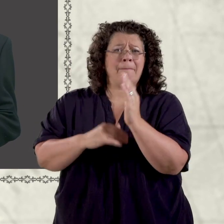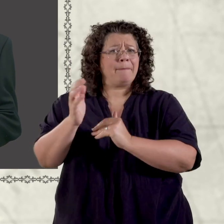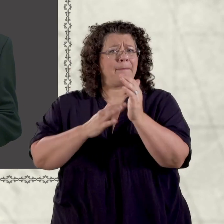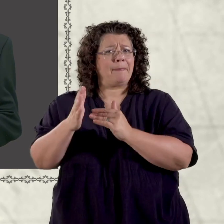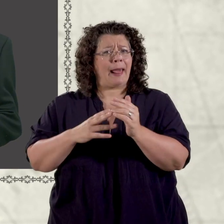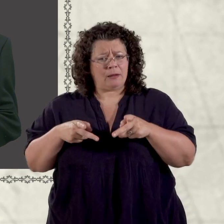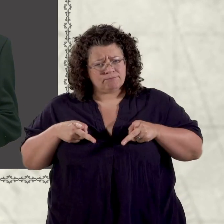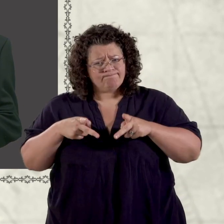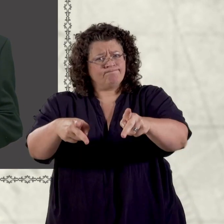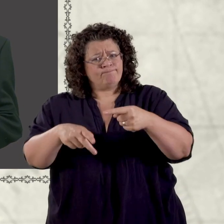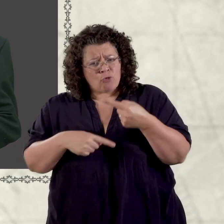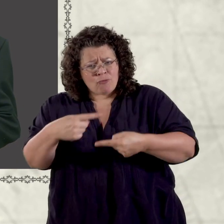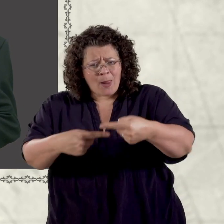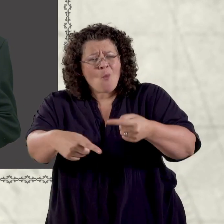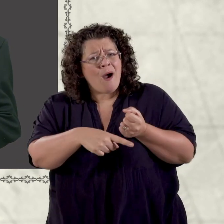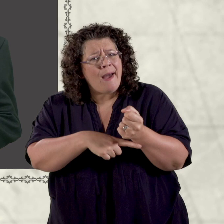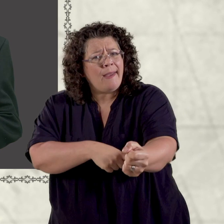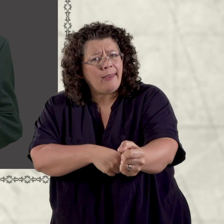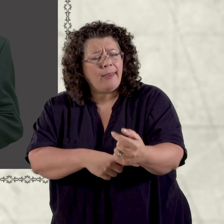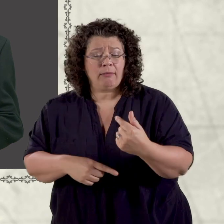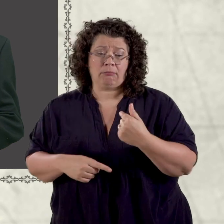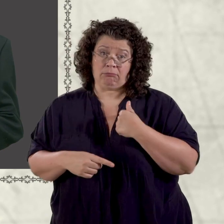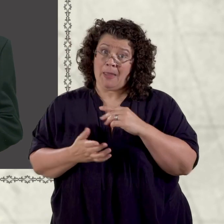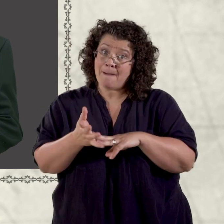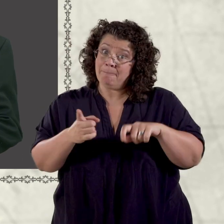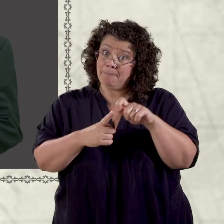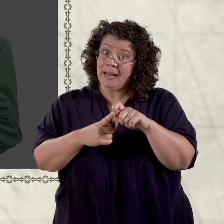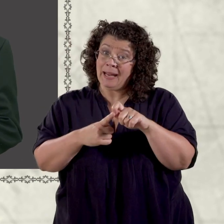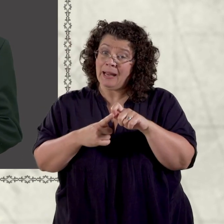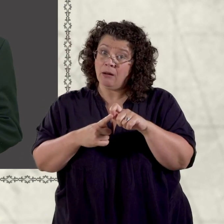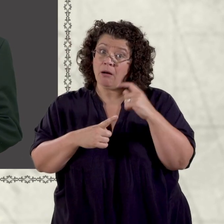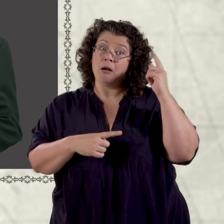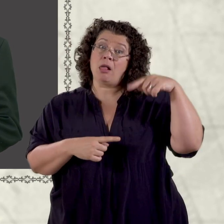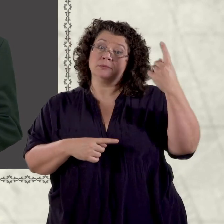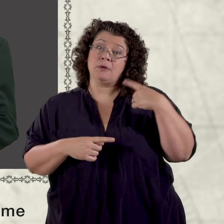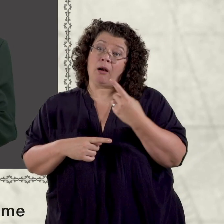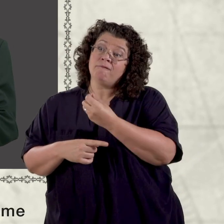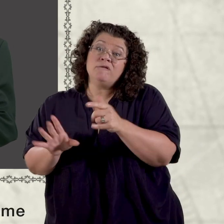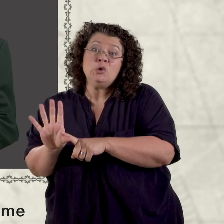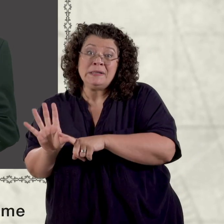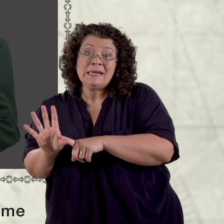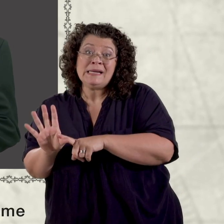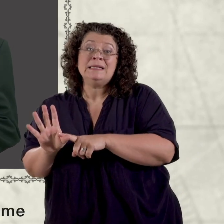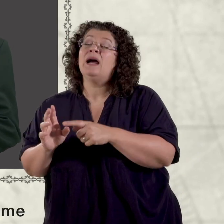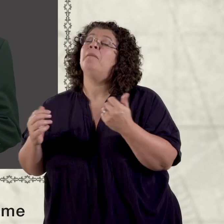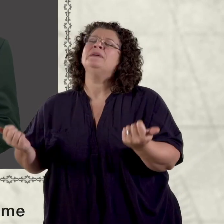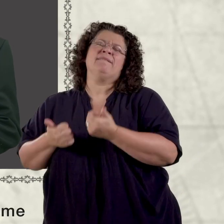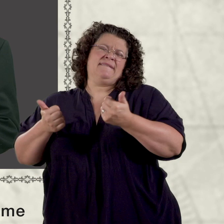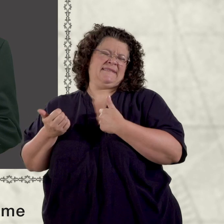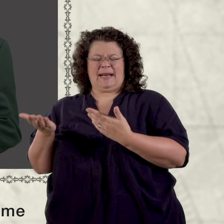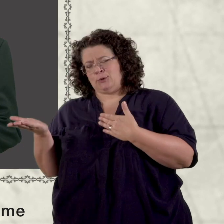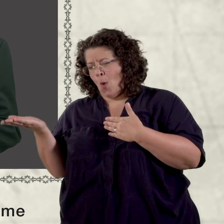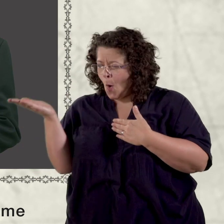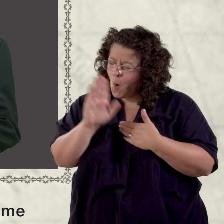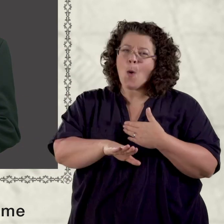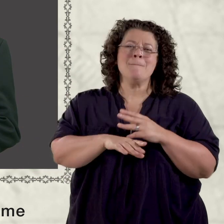was a member of Parliament in London for a number of years. But the journey came to an end back home in Wales